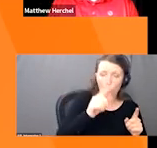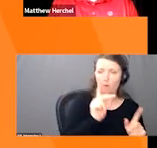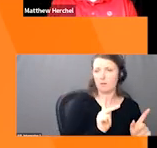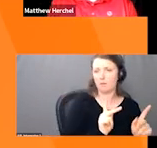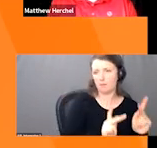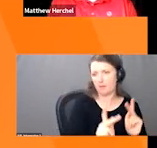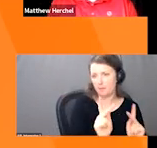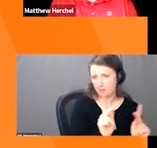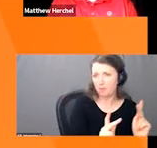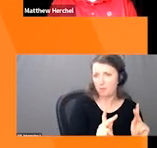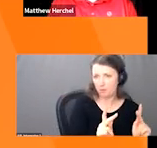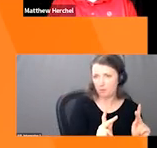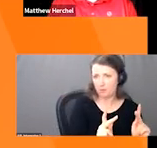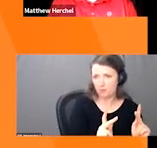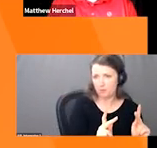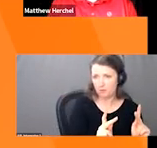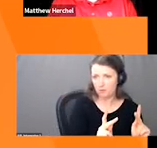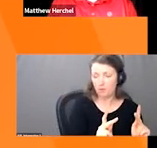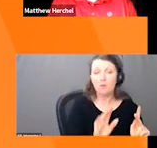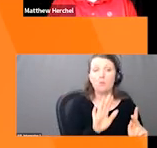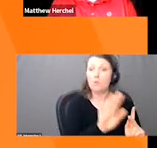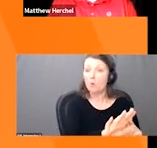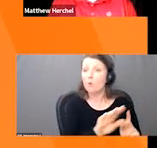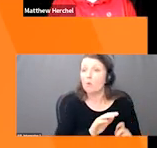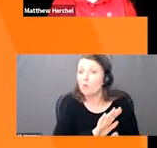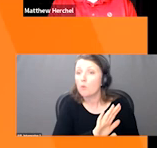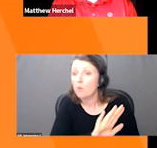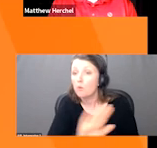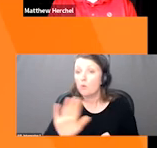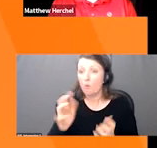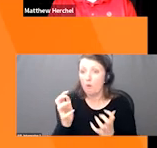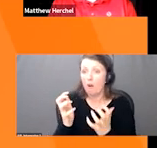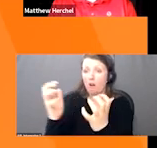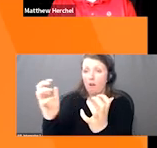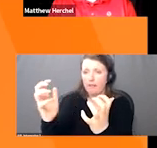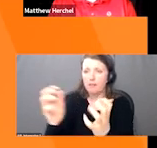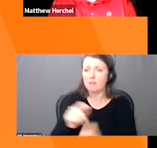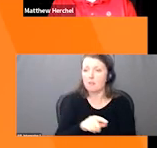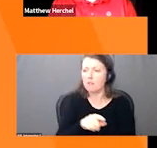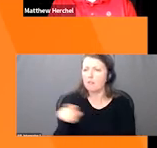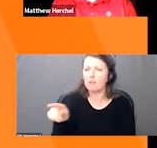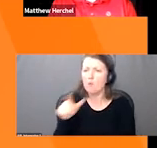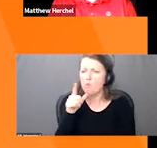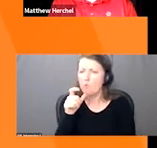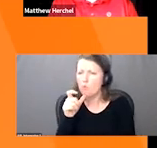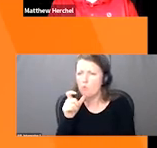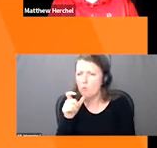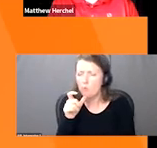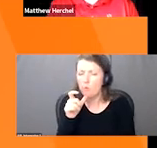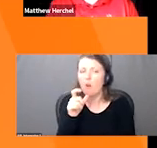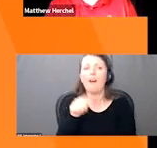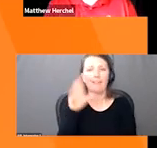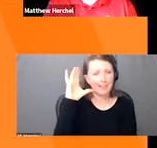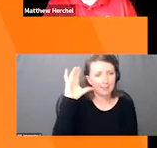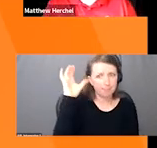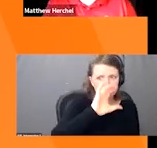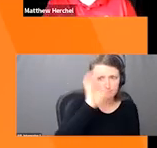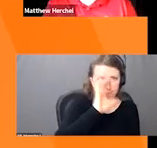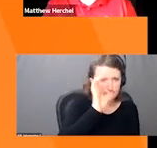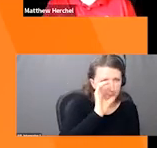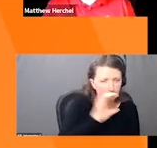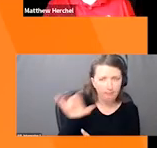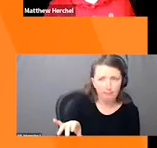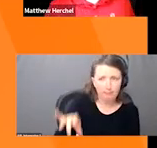about your desired audience, you can use that information to find other people within that audience. So